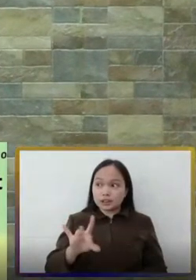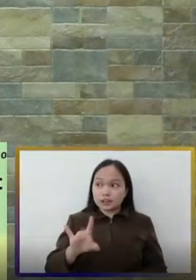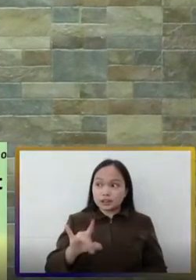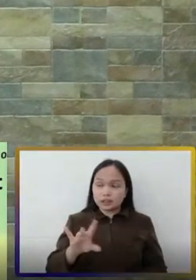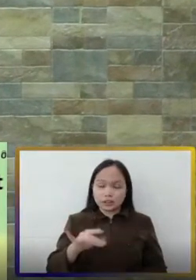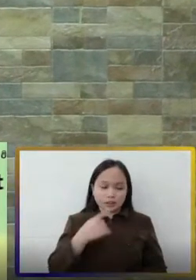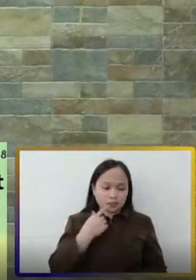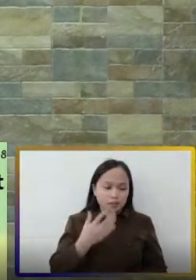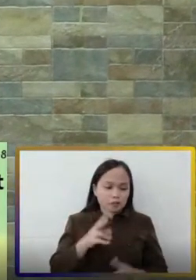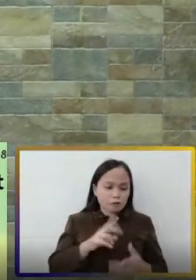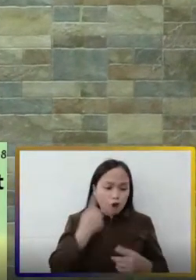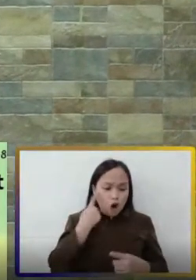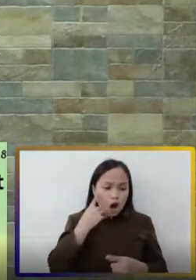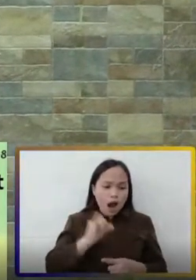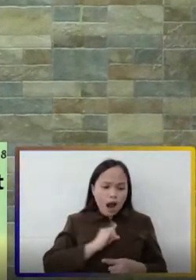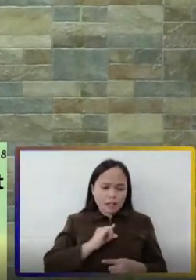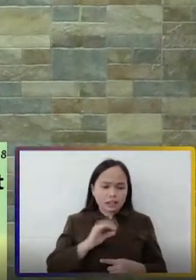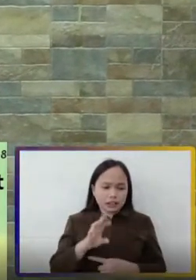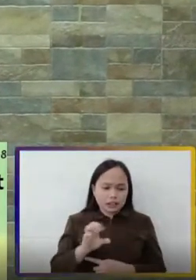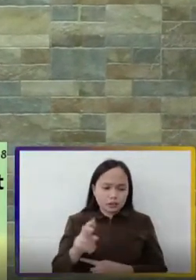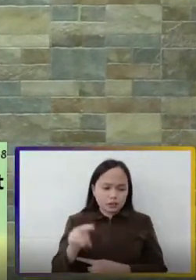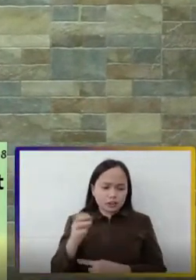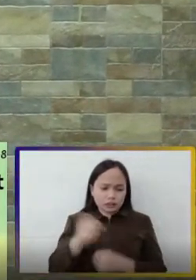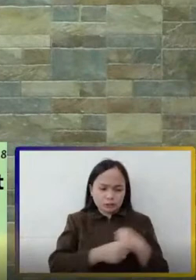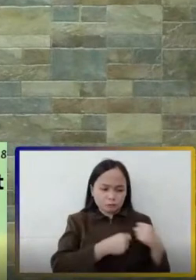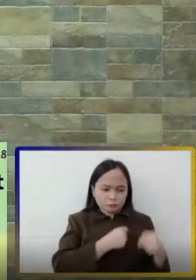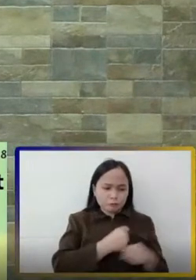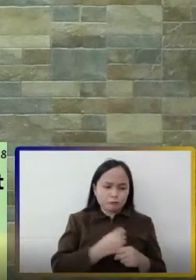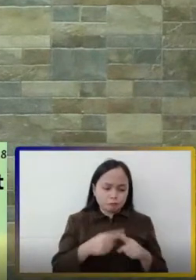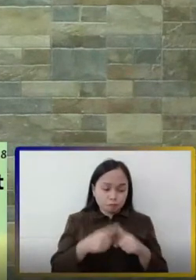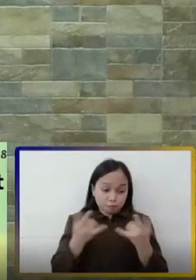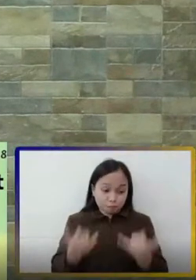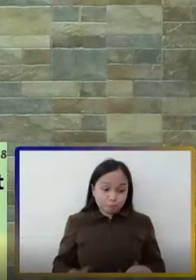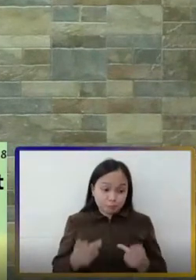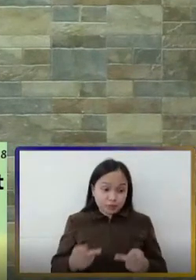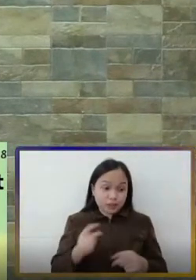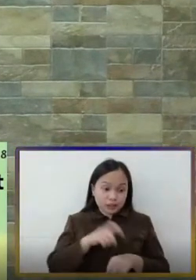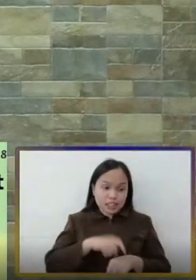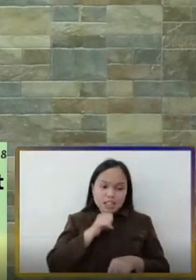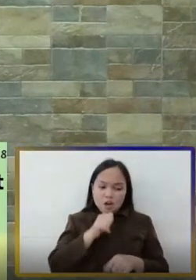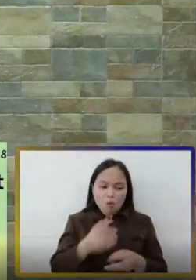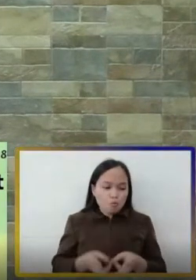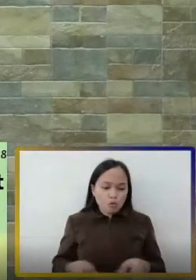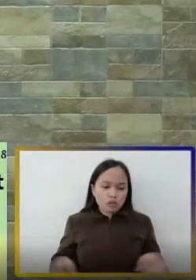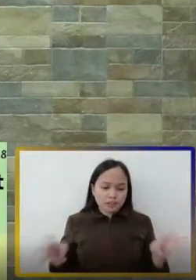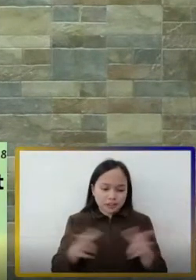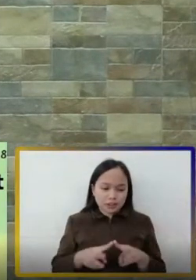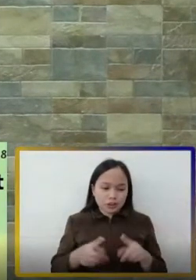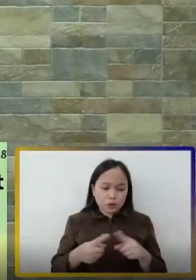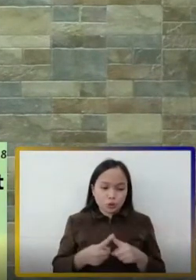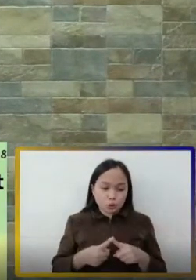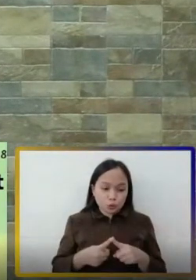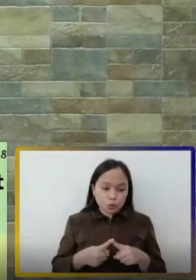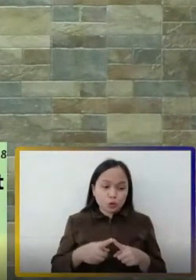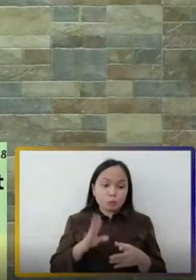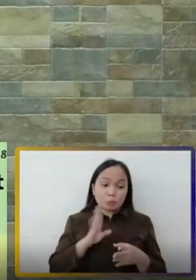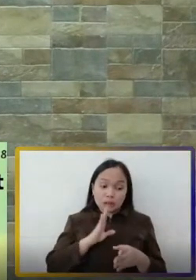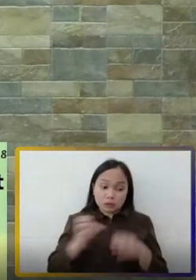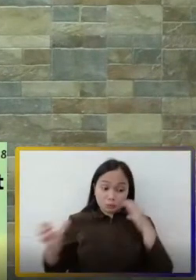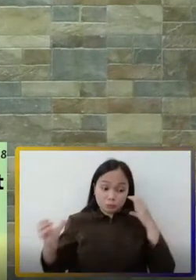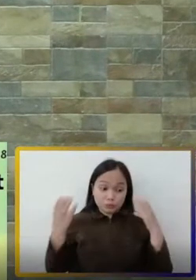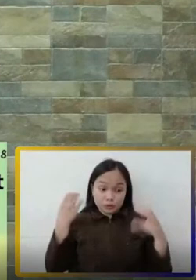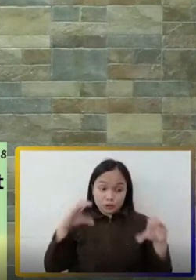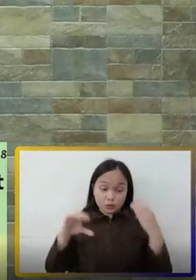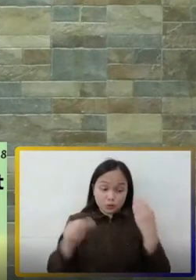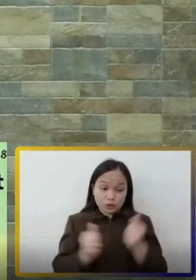Okay? For I reckon that the suffering of this present time are not worthy to be compared